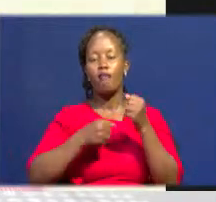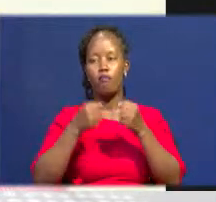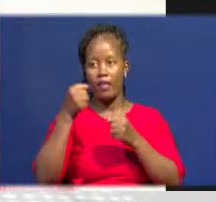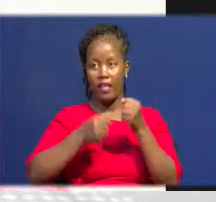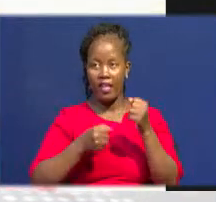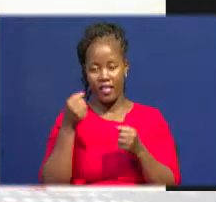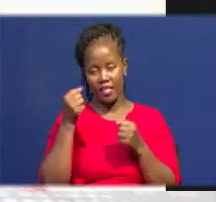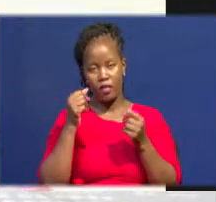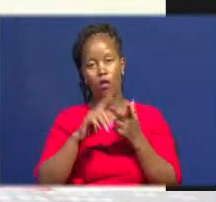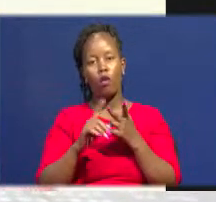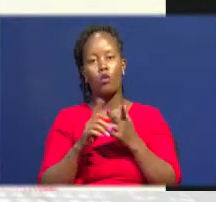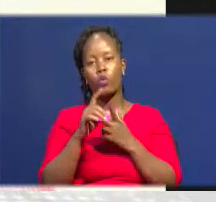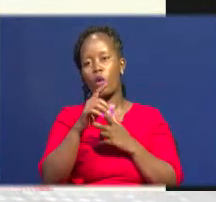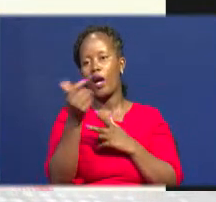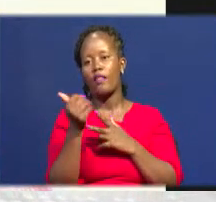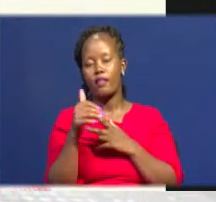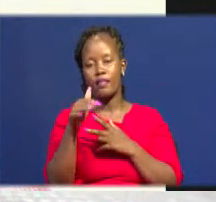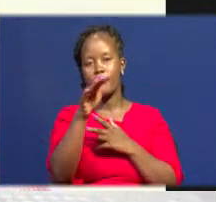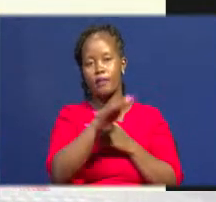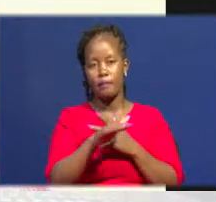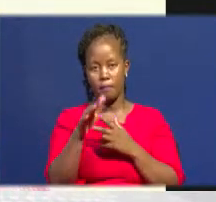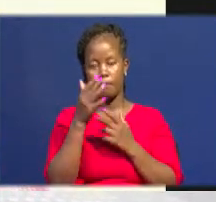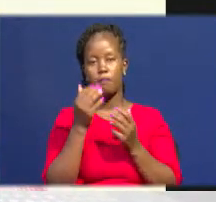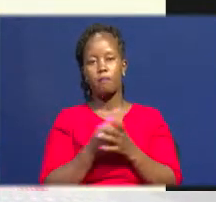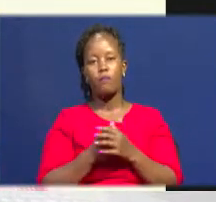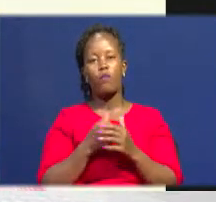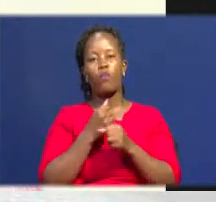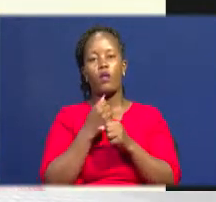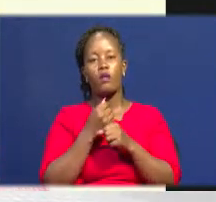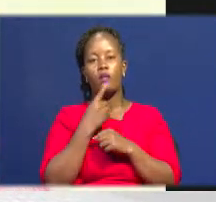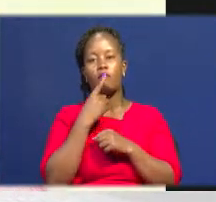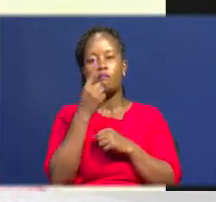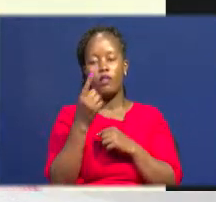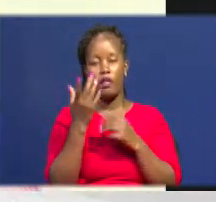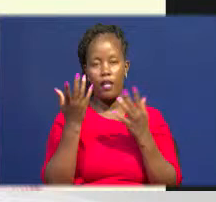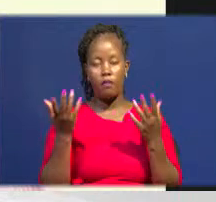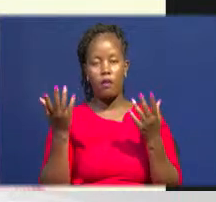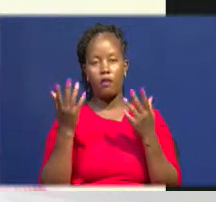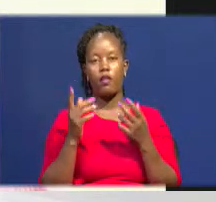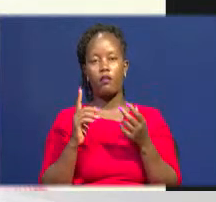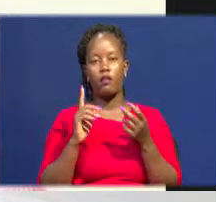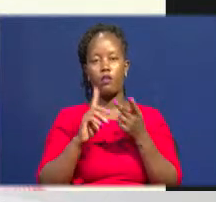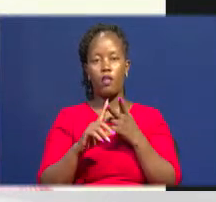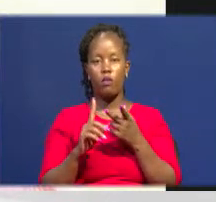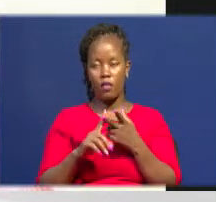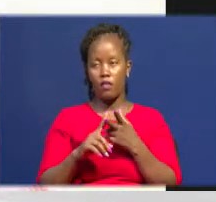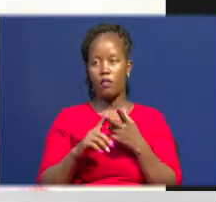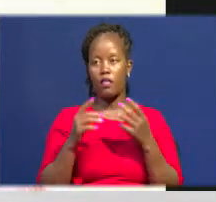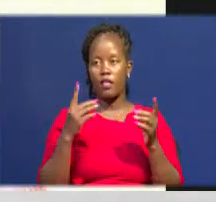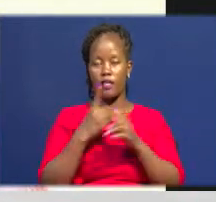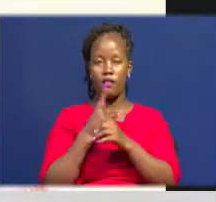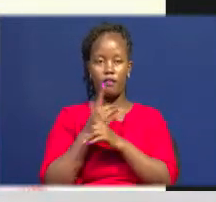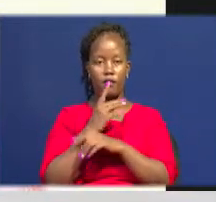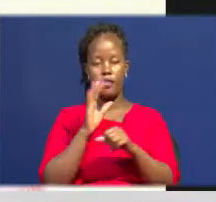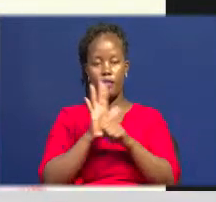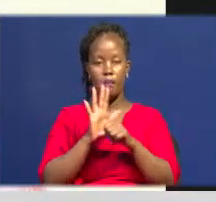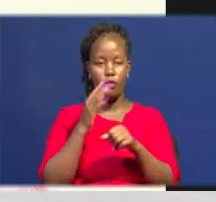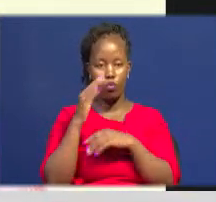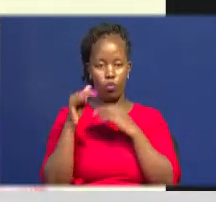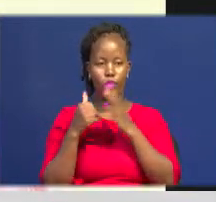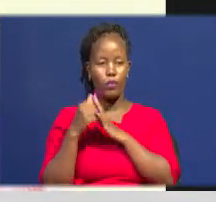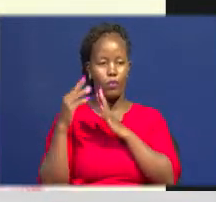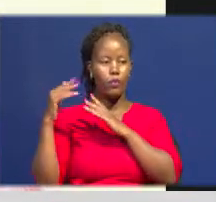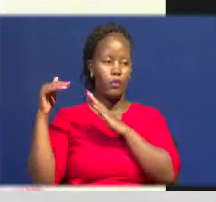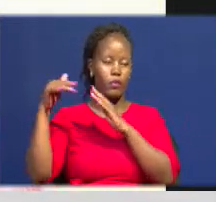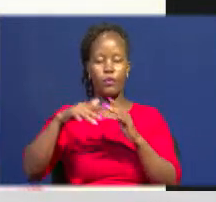have other venues, then you will find that we shall somehow manage to distribute the fans so that we don't have